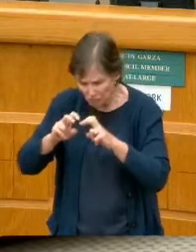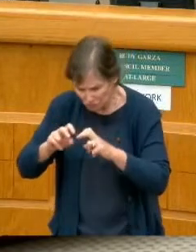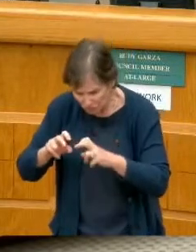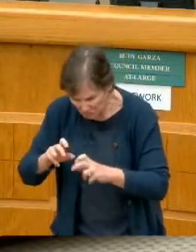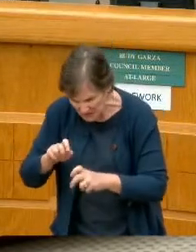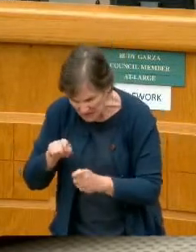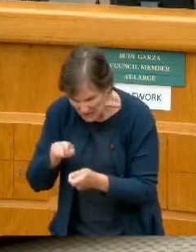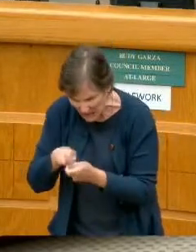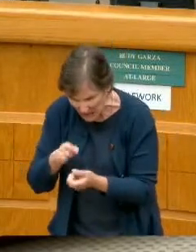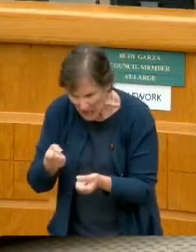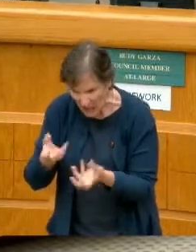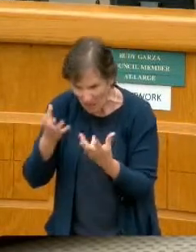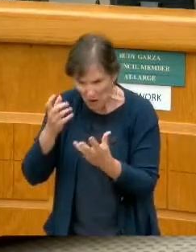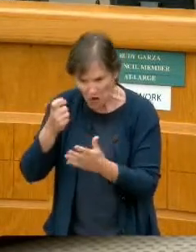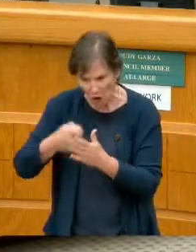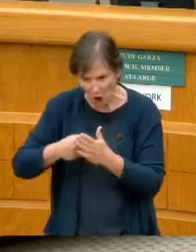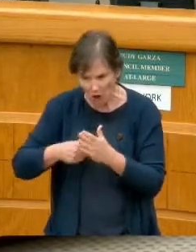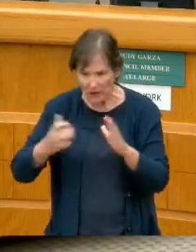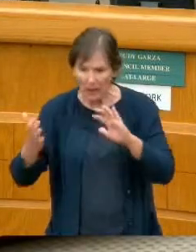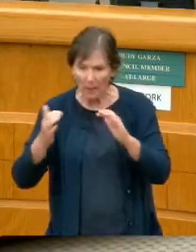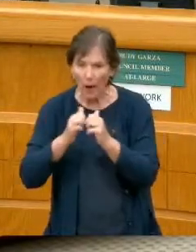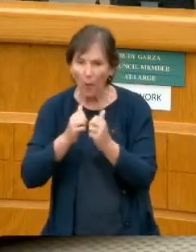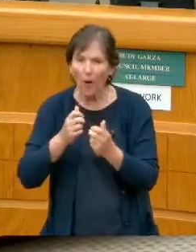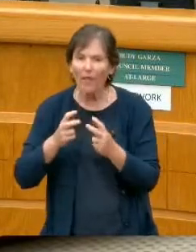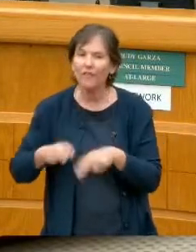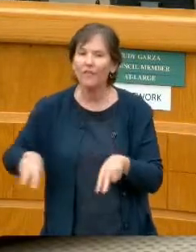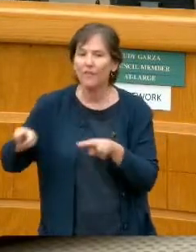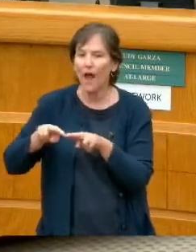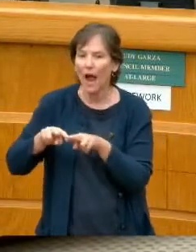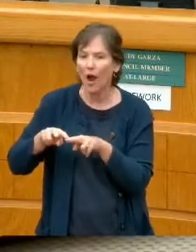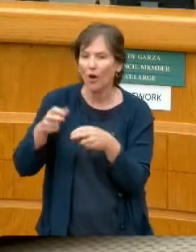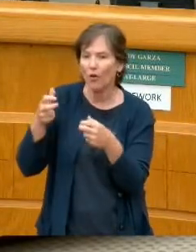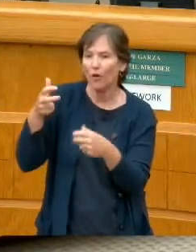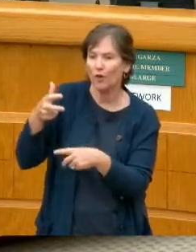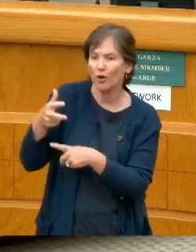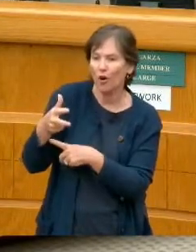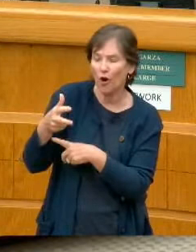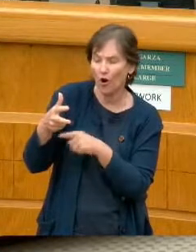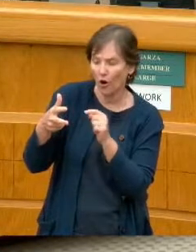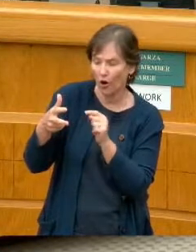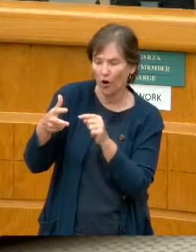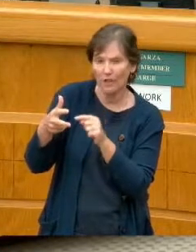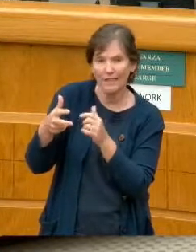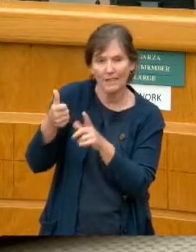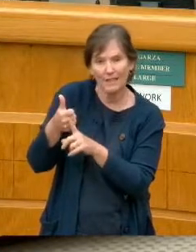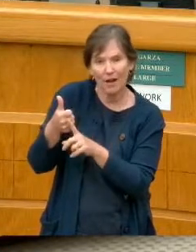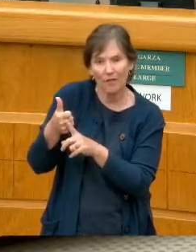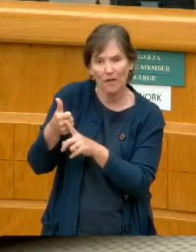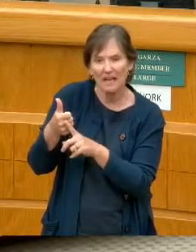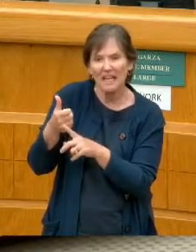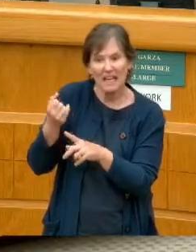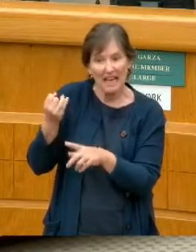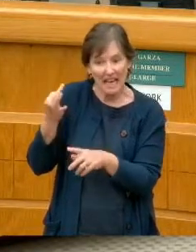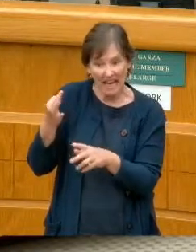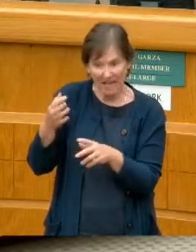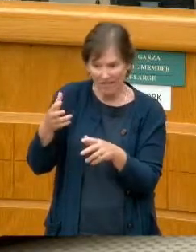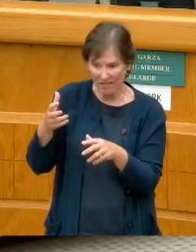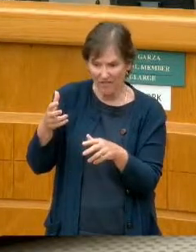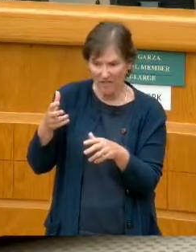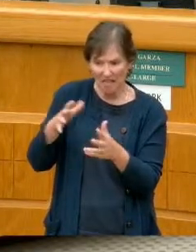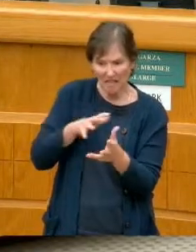That car is totaled. And so I want you to use that analogy in thinking about this pier, and because